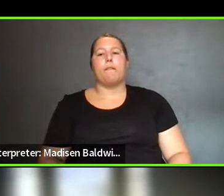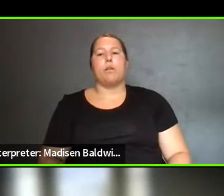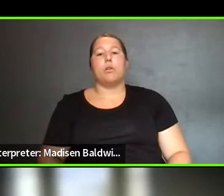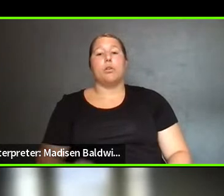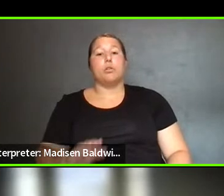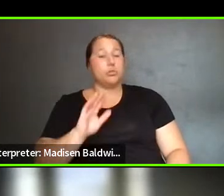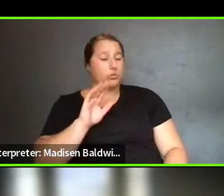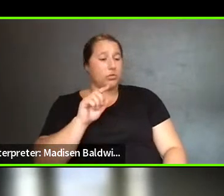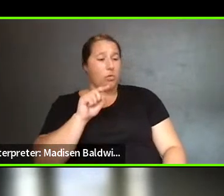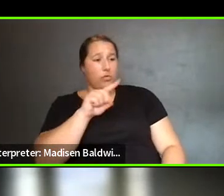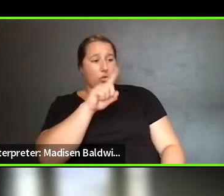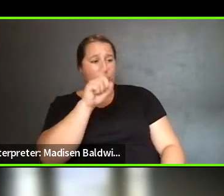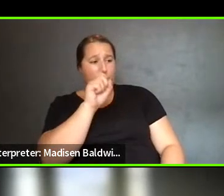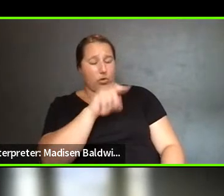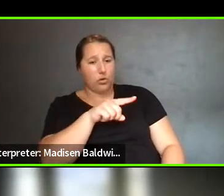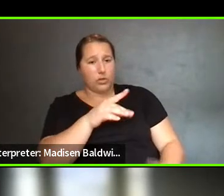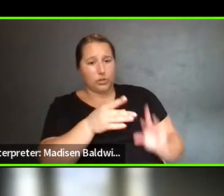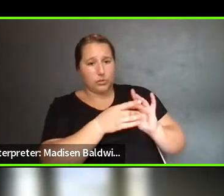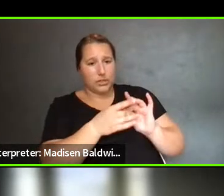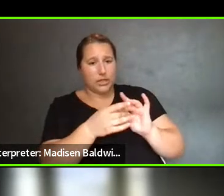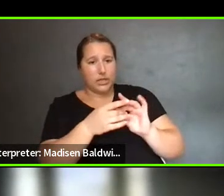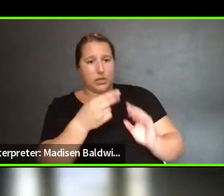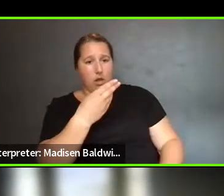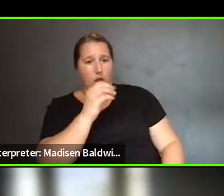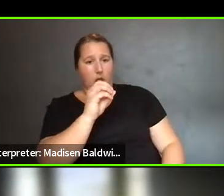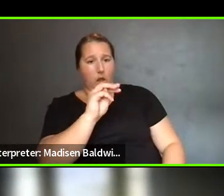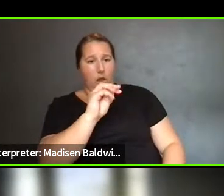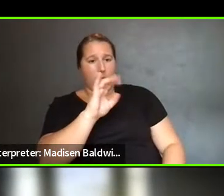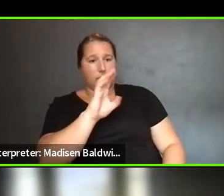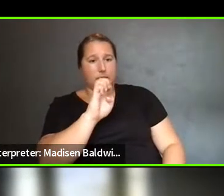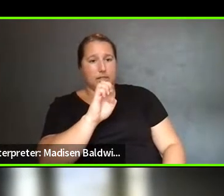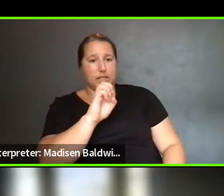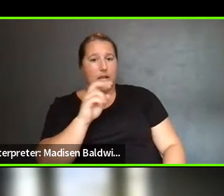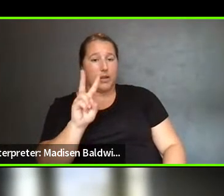victims homicide victims specifically?